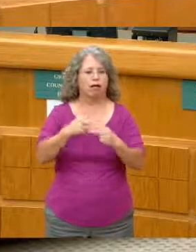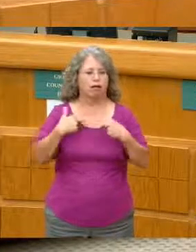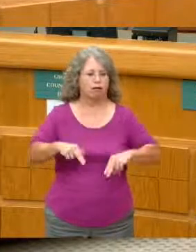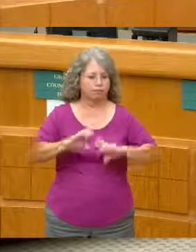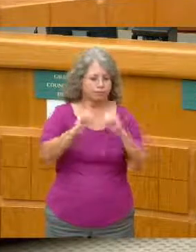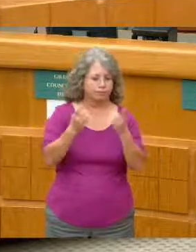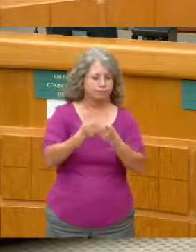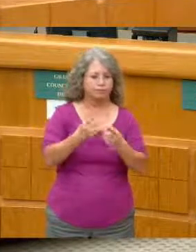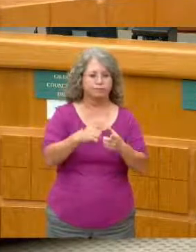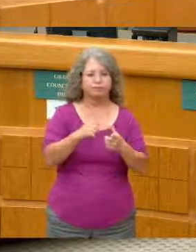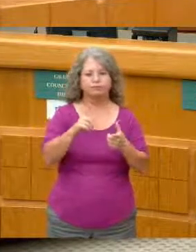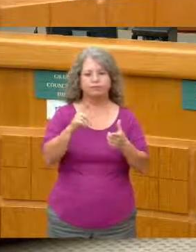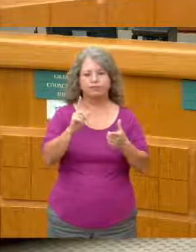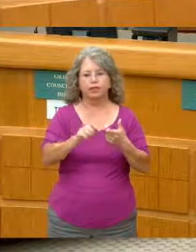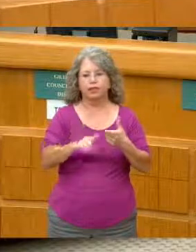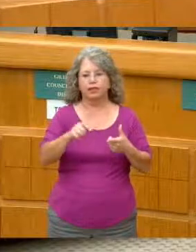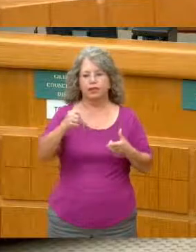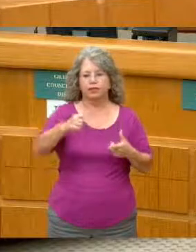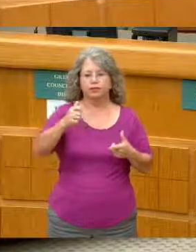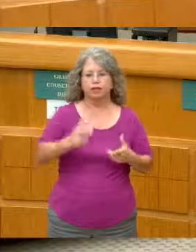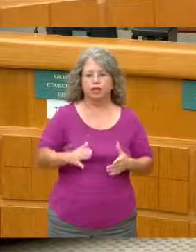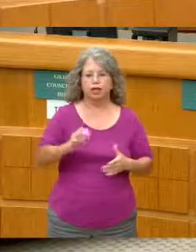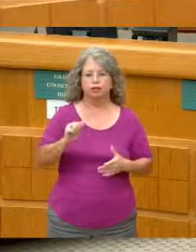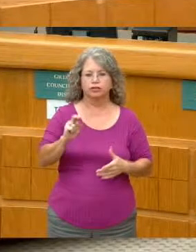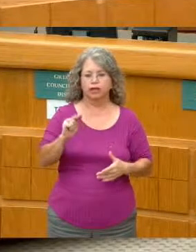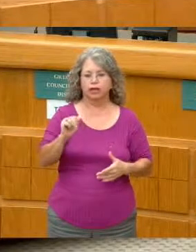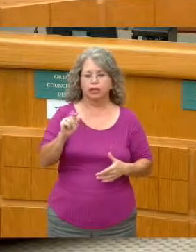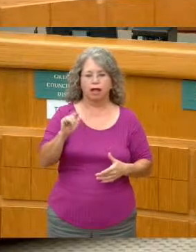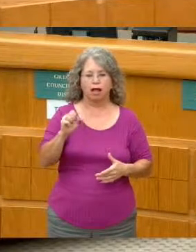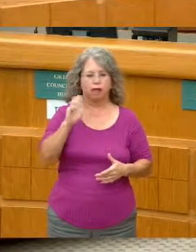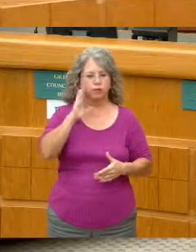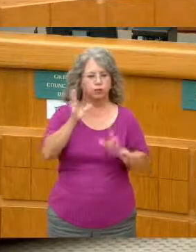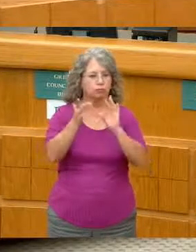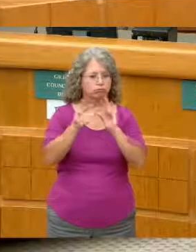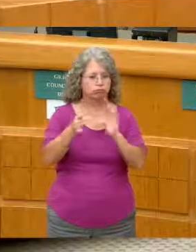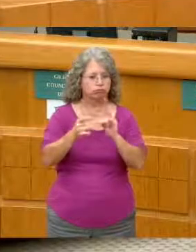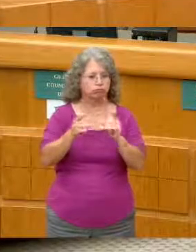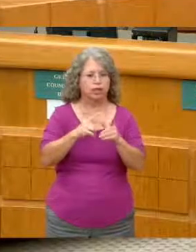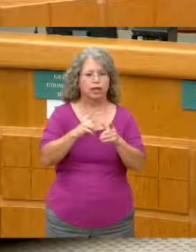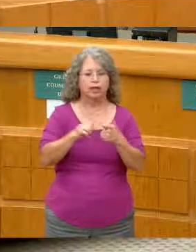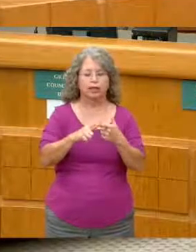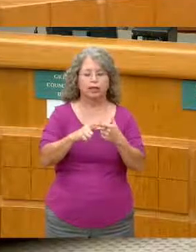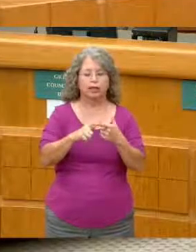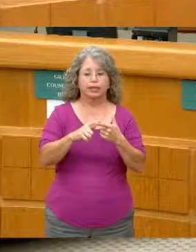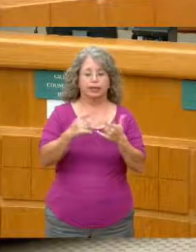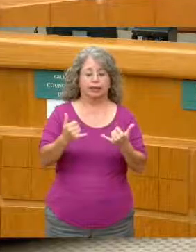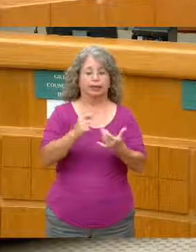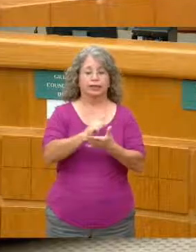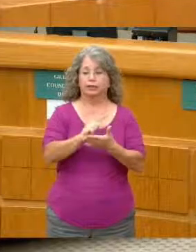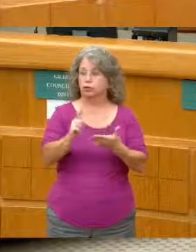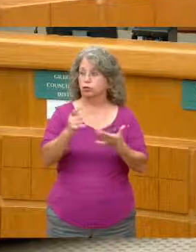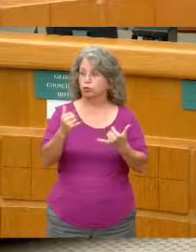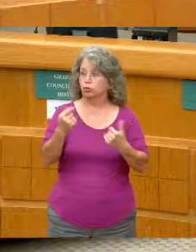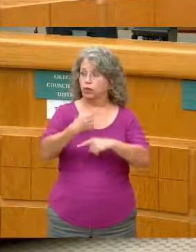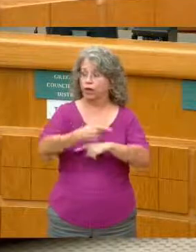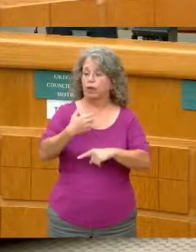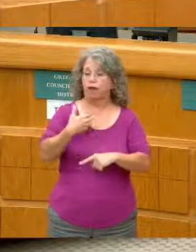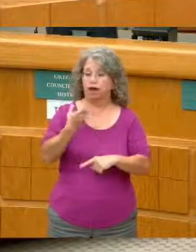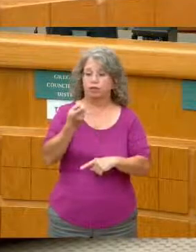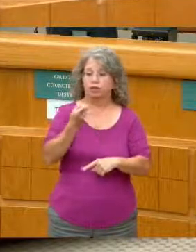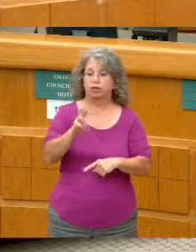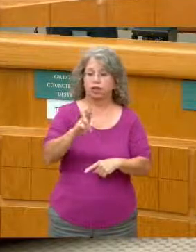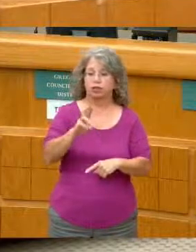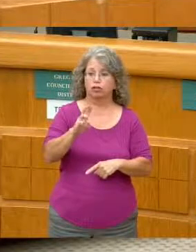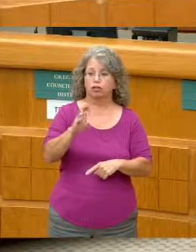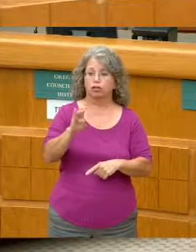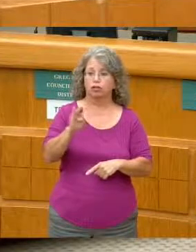Judge Canales will be making some statements, and then I think Dr. Byrd, we're switching up on you this week. He's